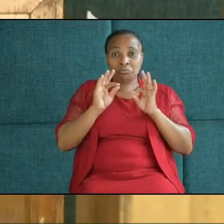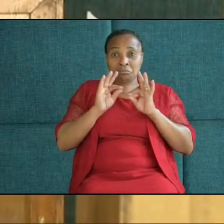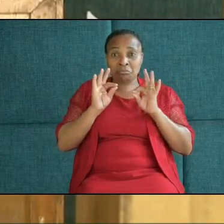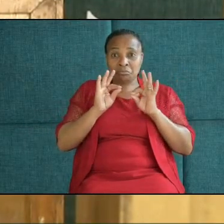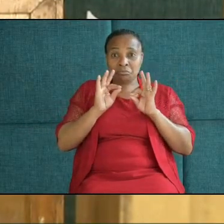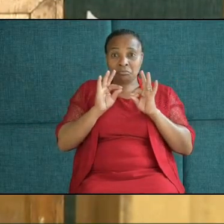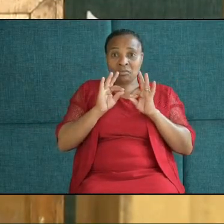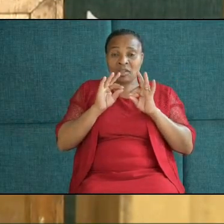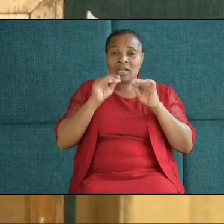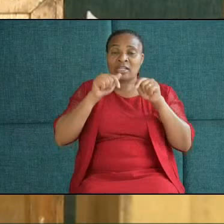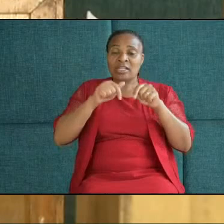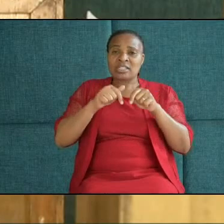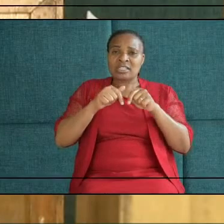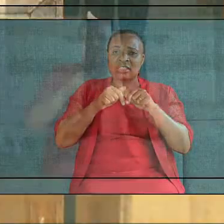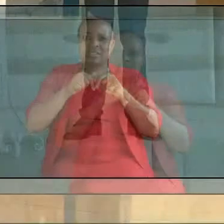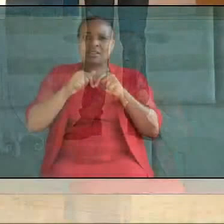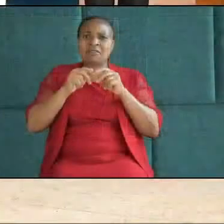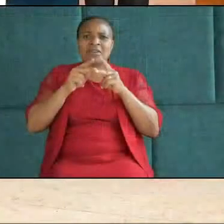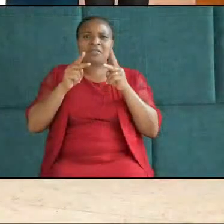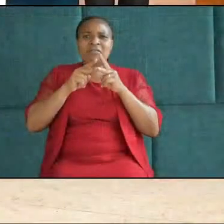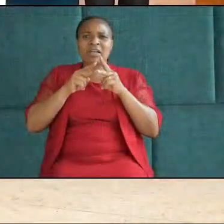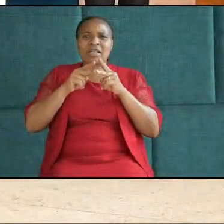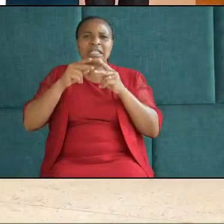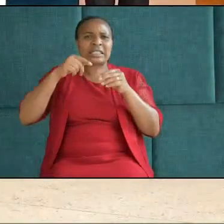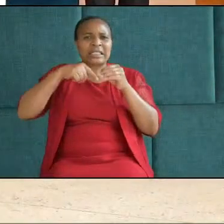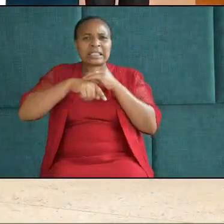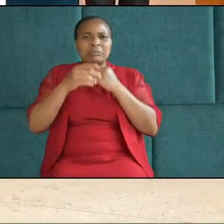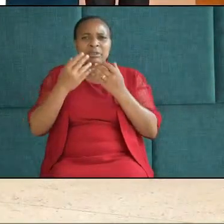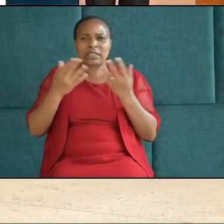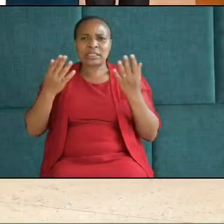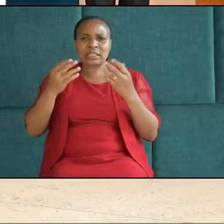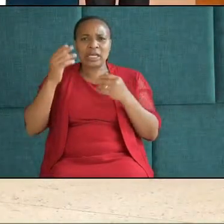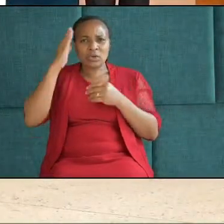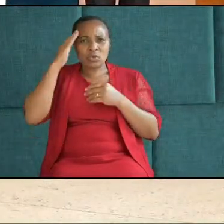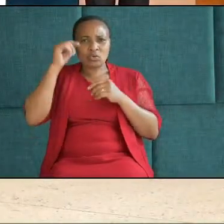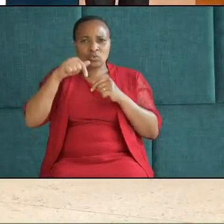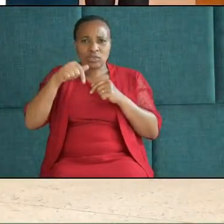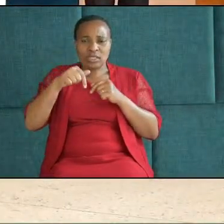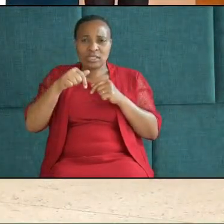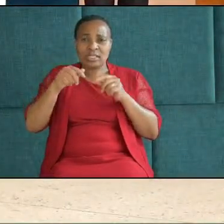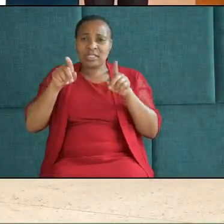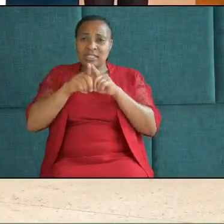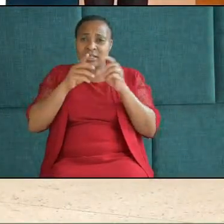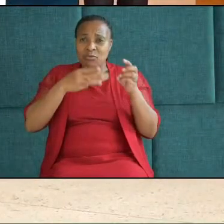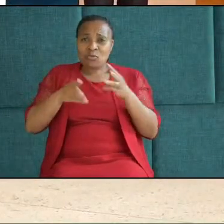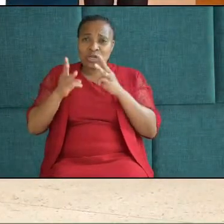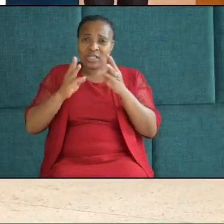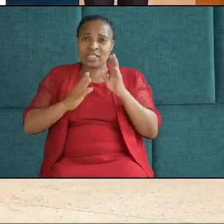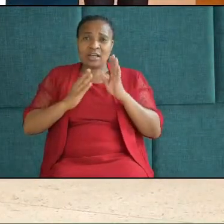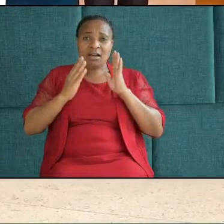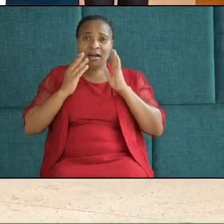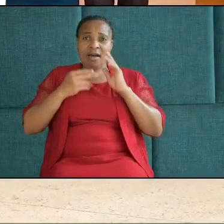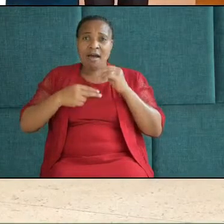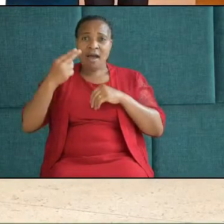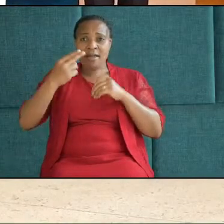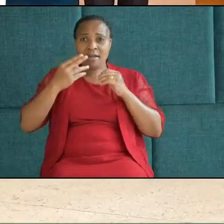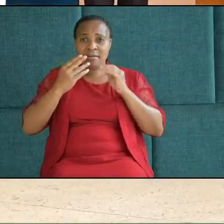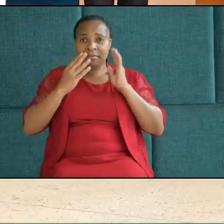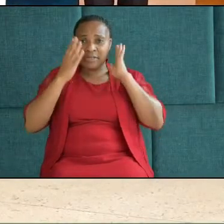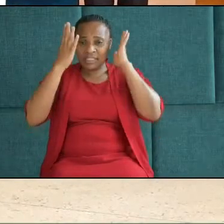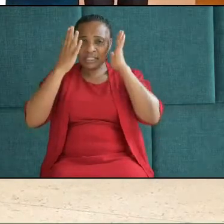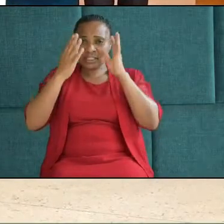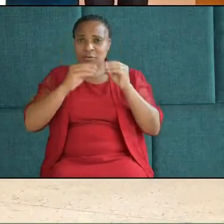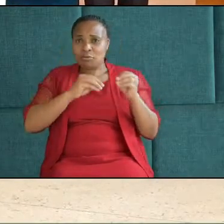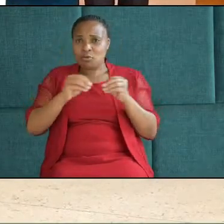That's the most logical thing I have heard today. You mean the same way the high priest used to move from the holy